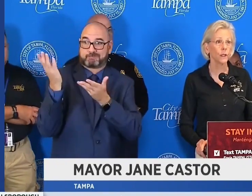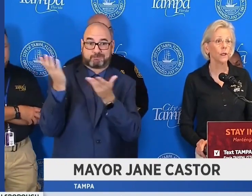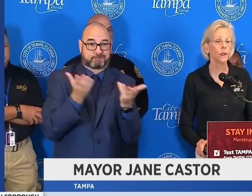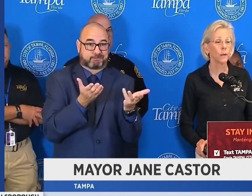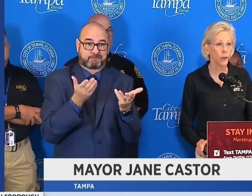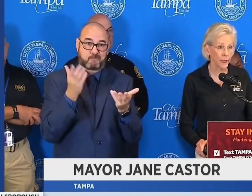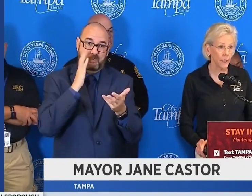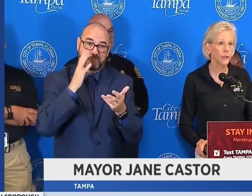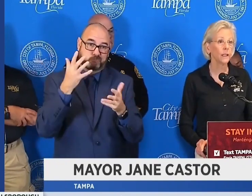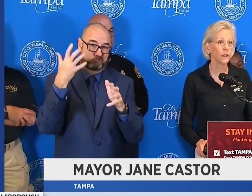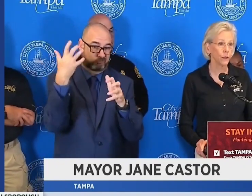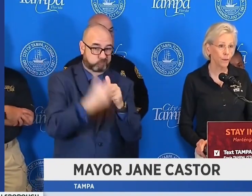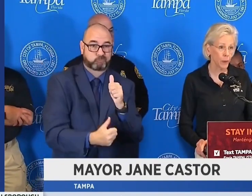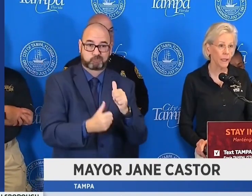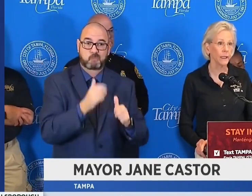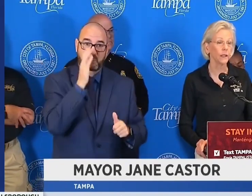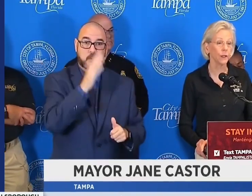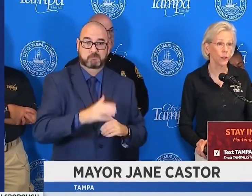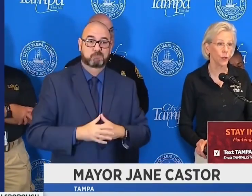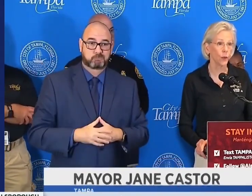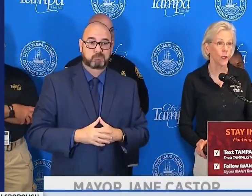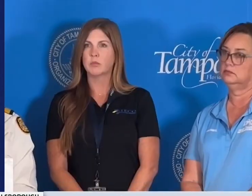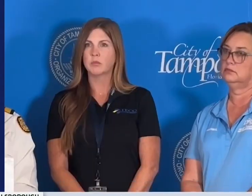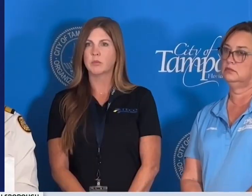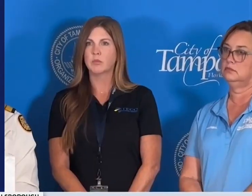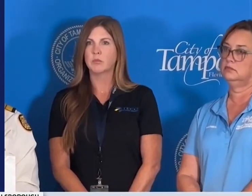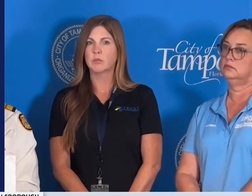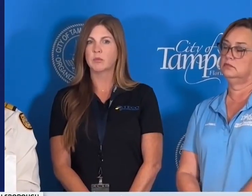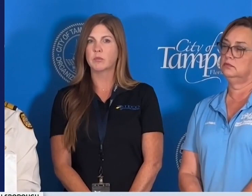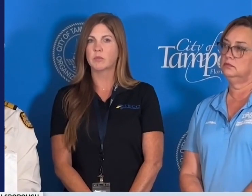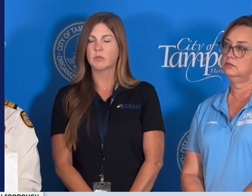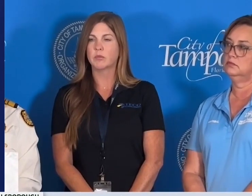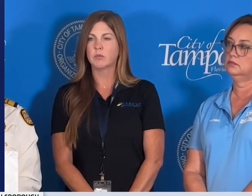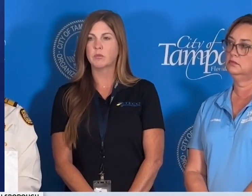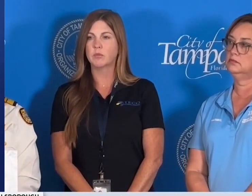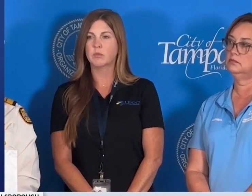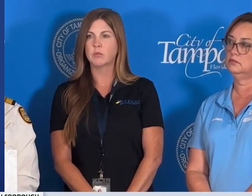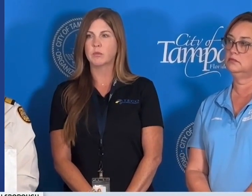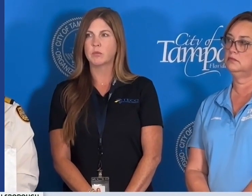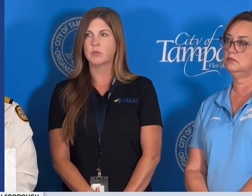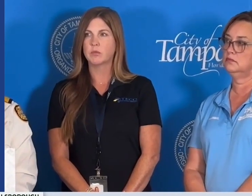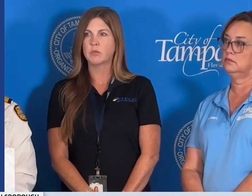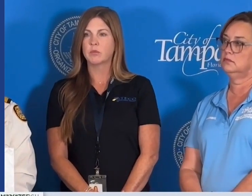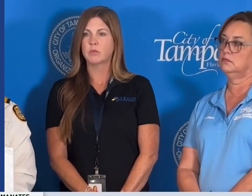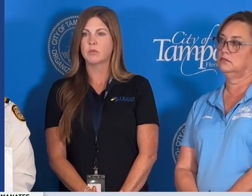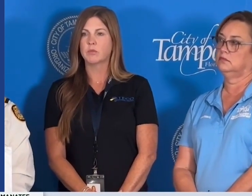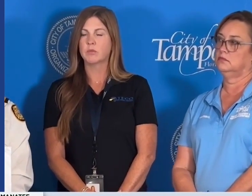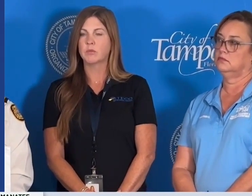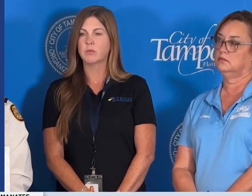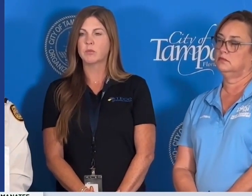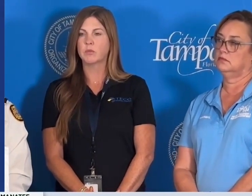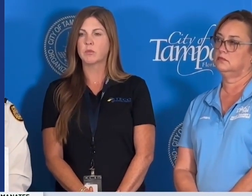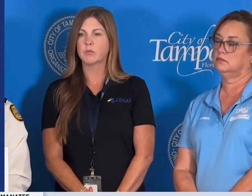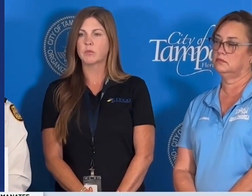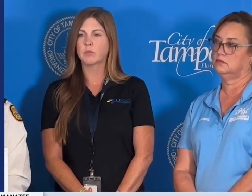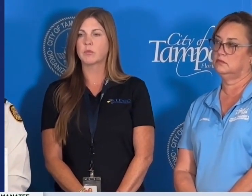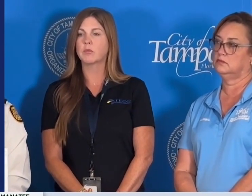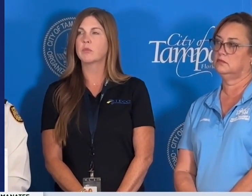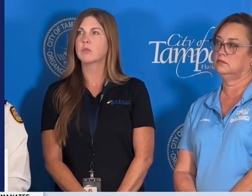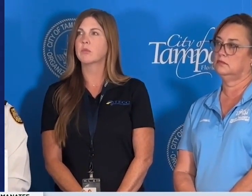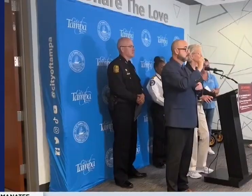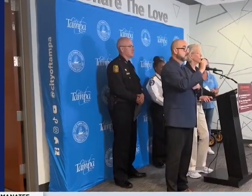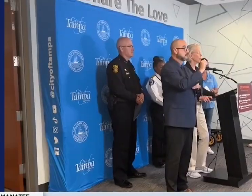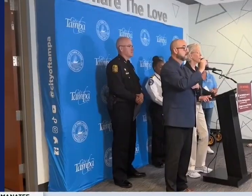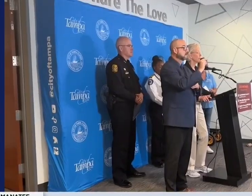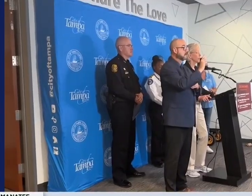you should, please do. City leaders say one of their biggest concerns is storm surge. So once again, they urge those